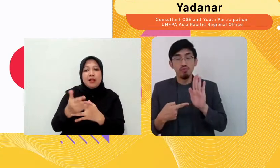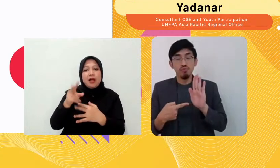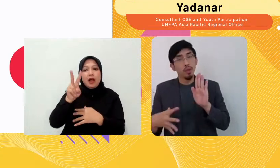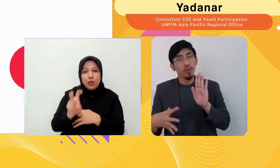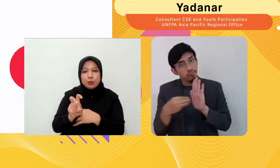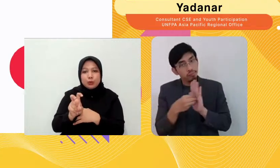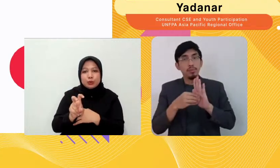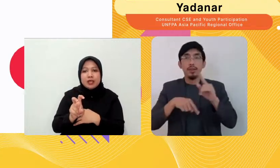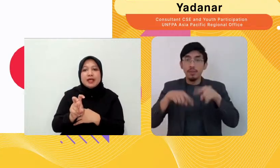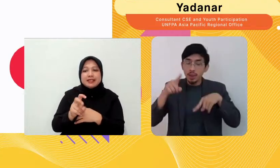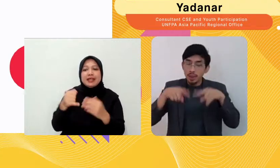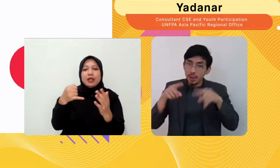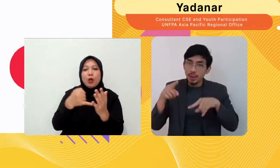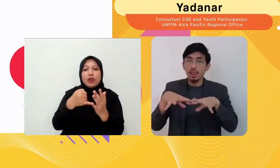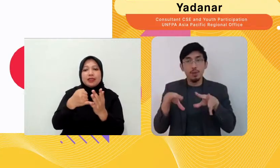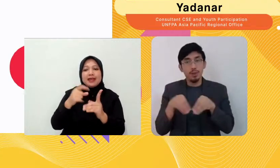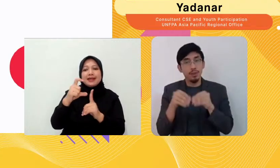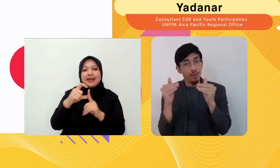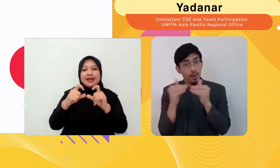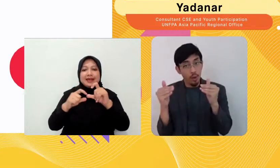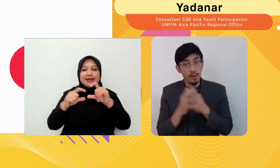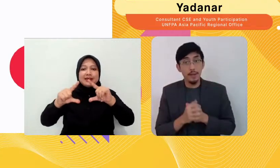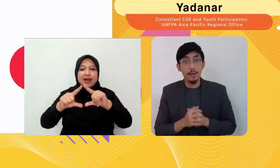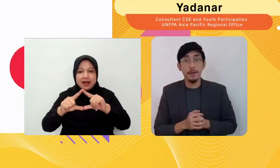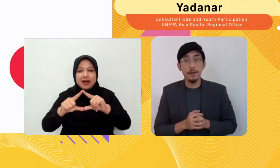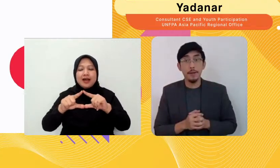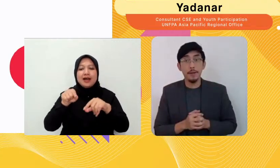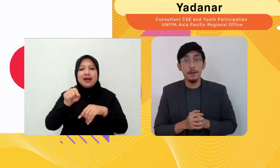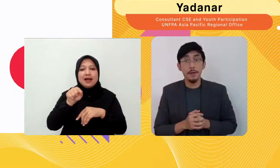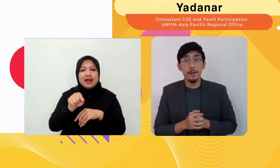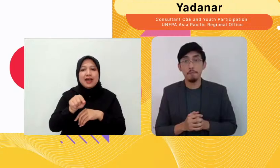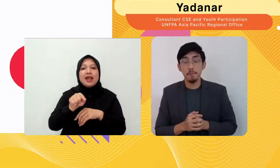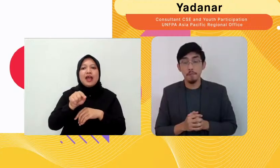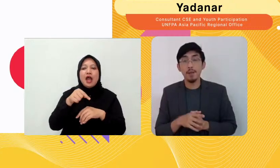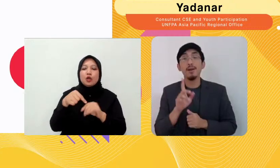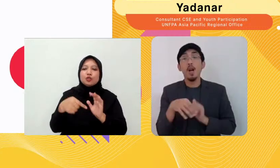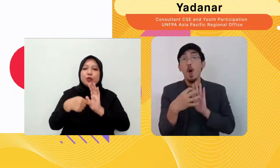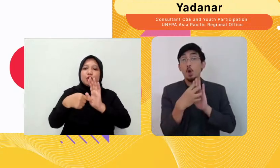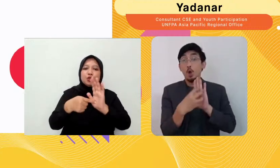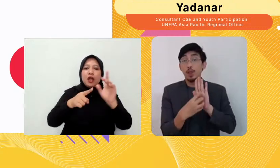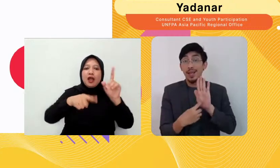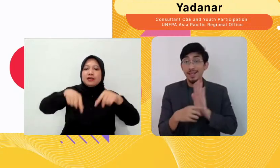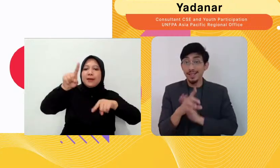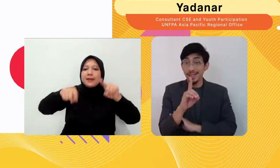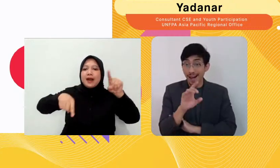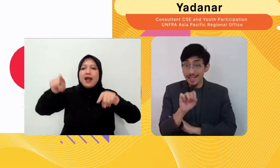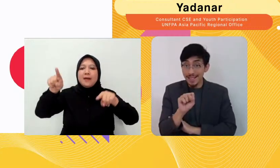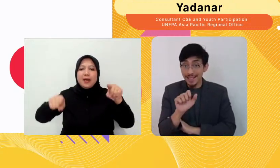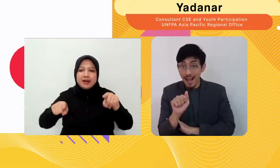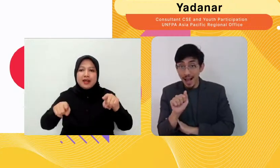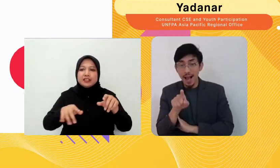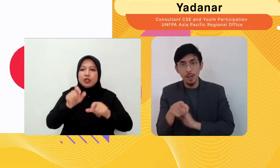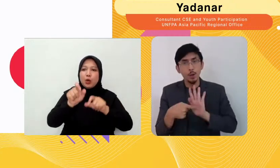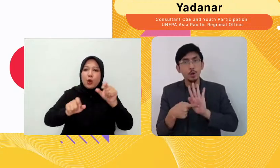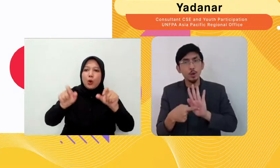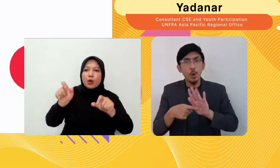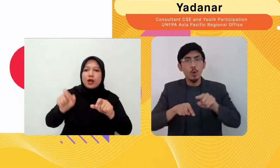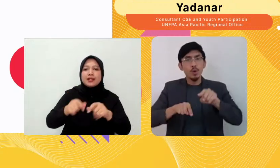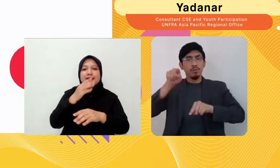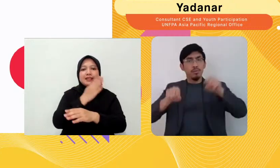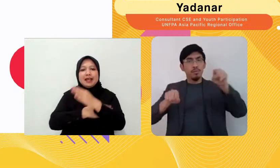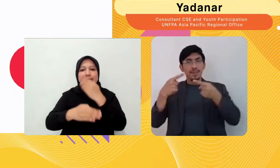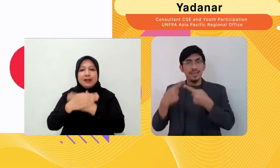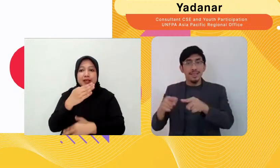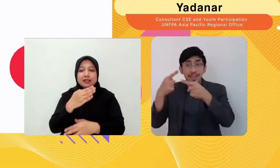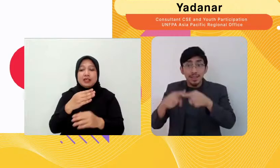DSE content is to the diverse young people, especially young people with disability. For example,